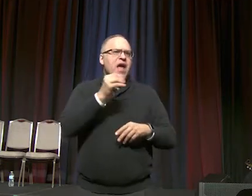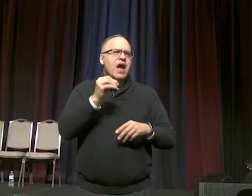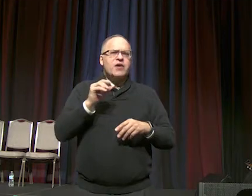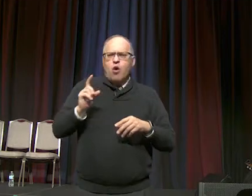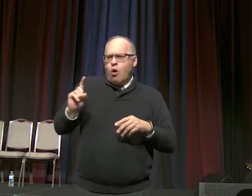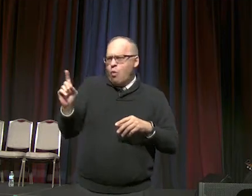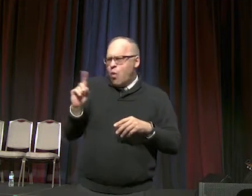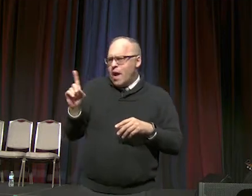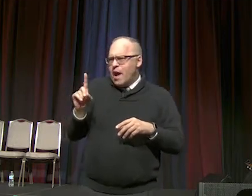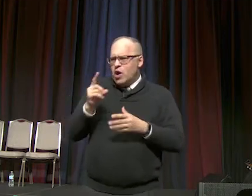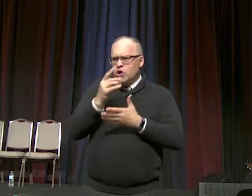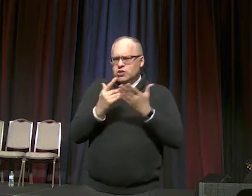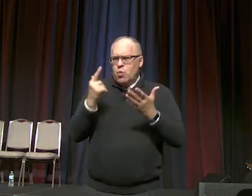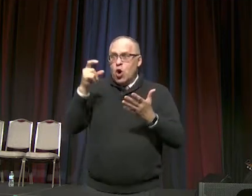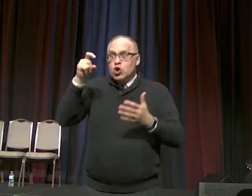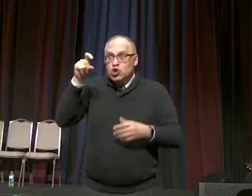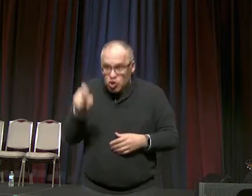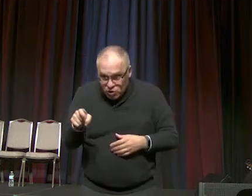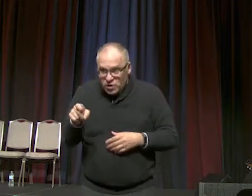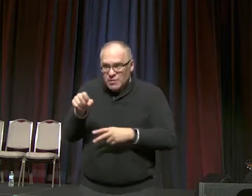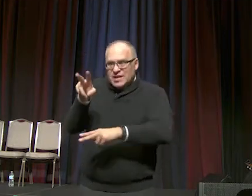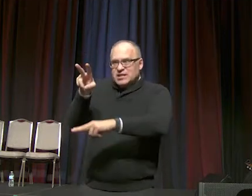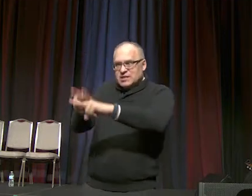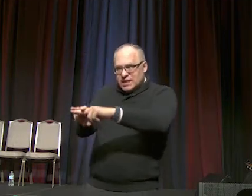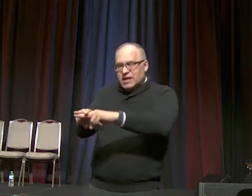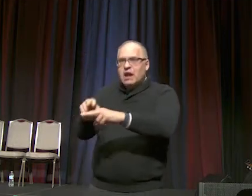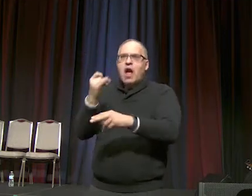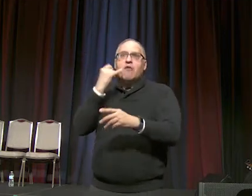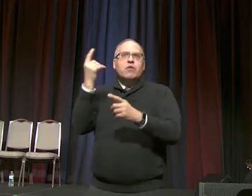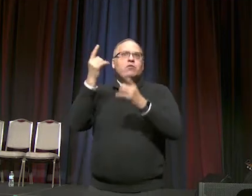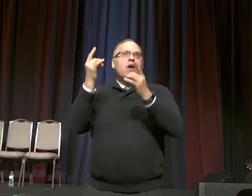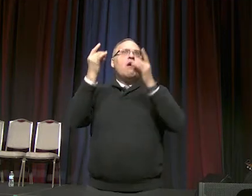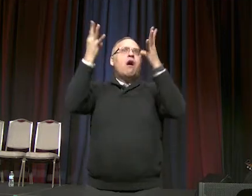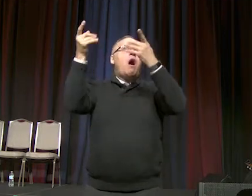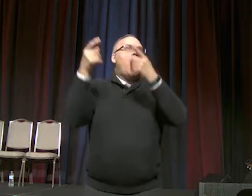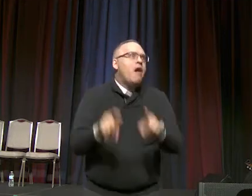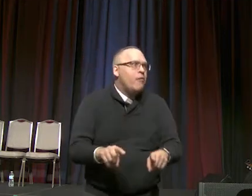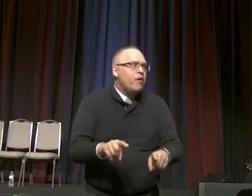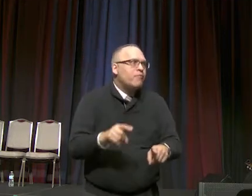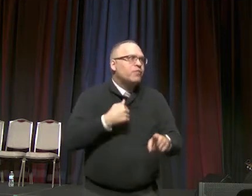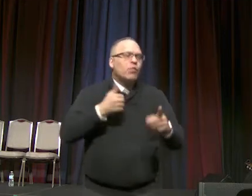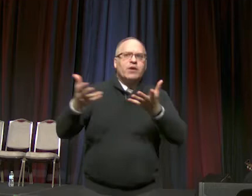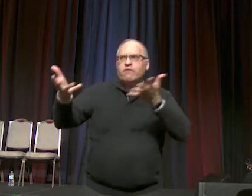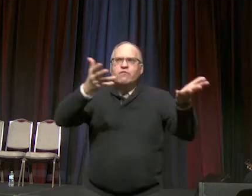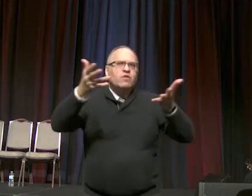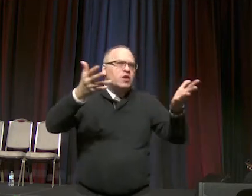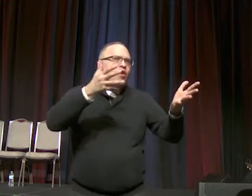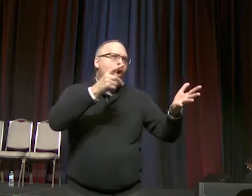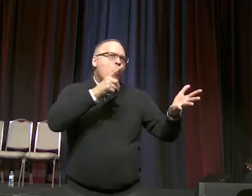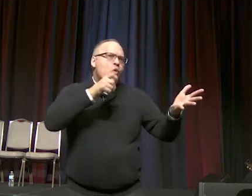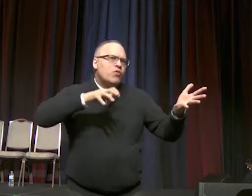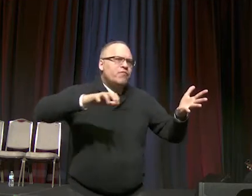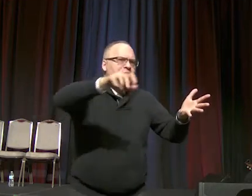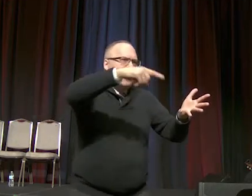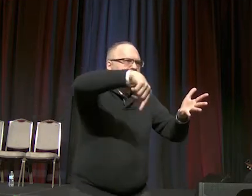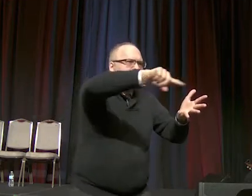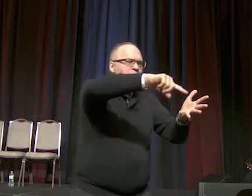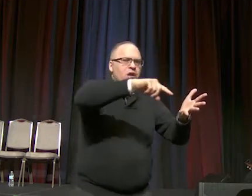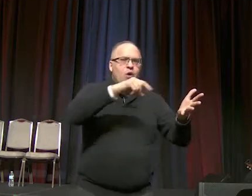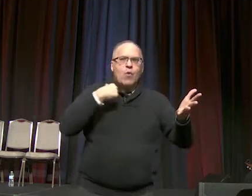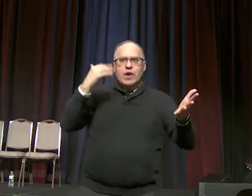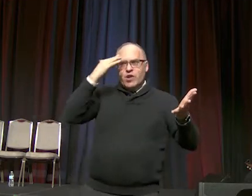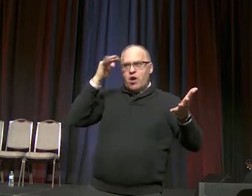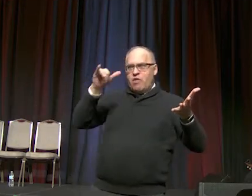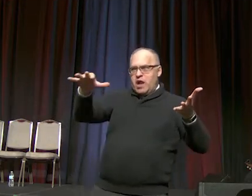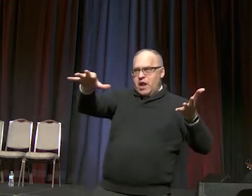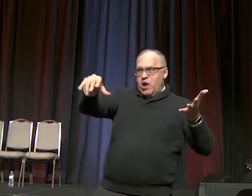is supposed to be in an area should there be a disaster. We need to be able to facilitate. We know who's on the floor. We know where they're supposed to be.